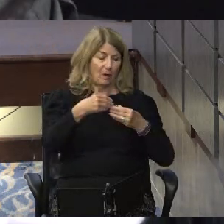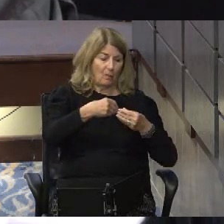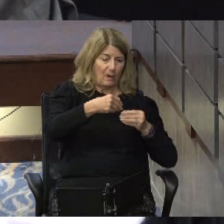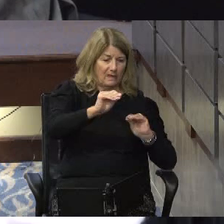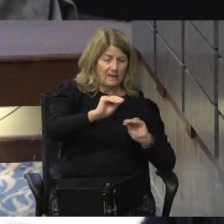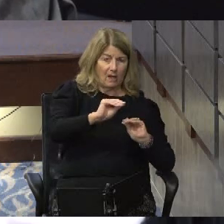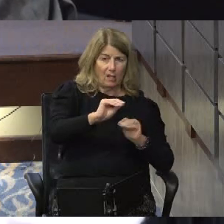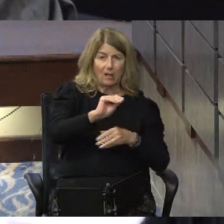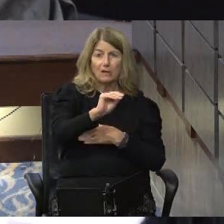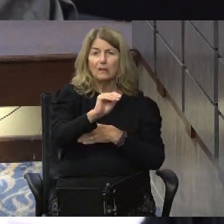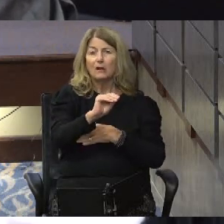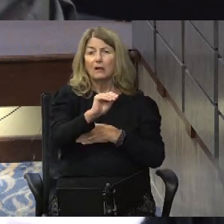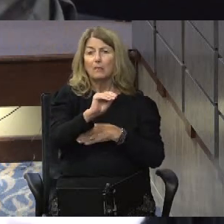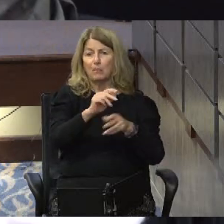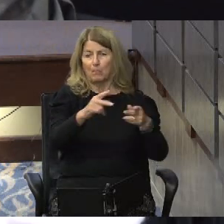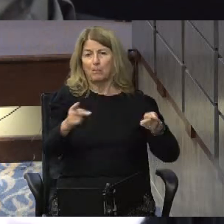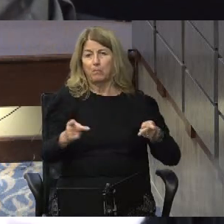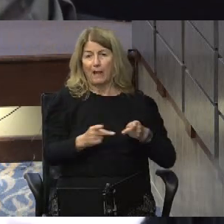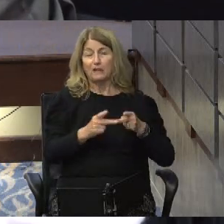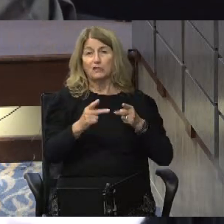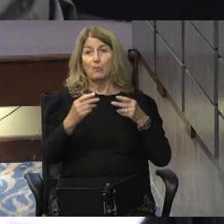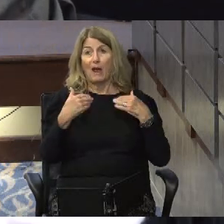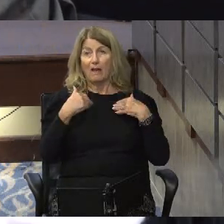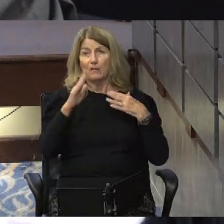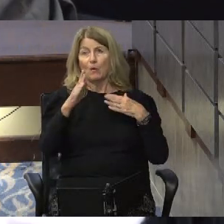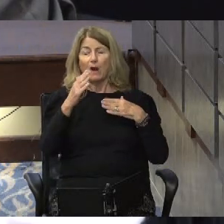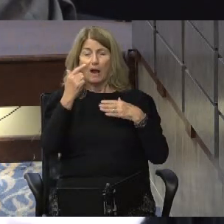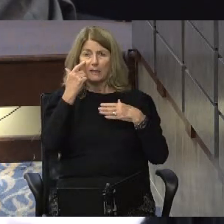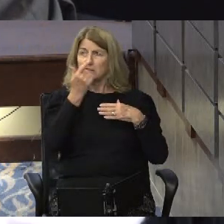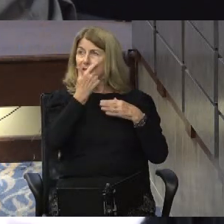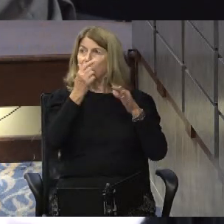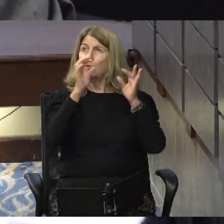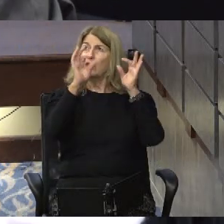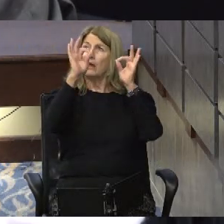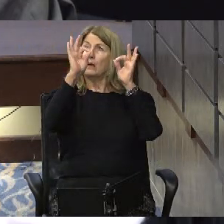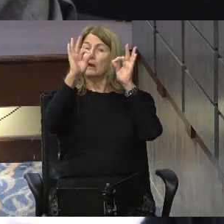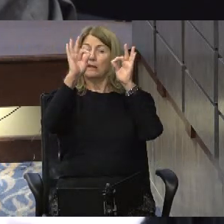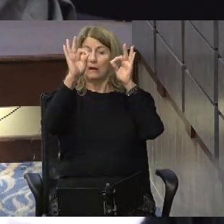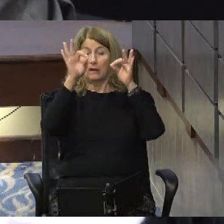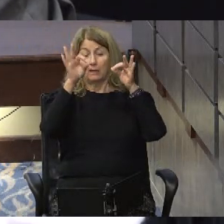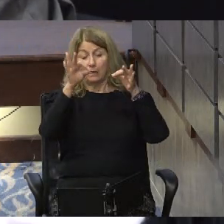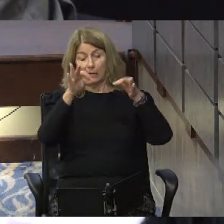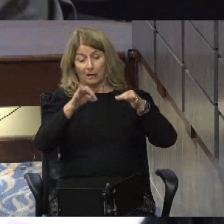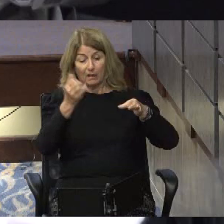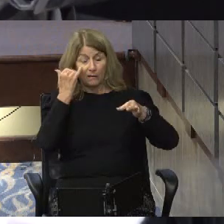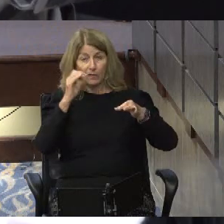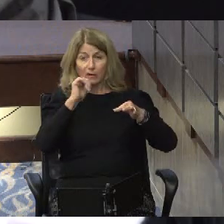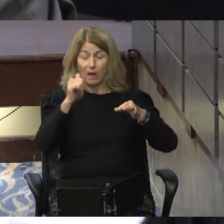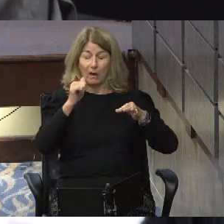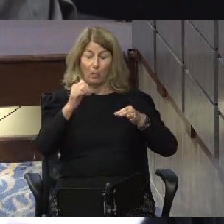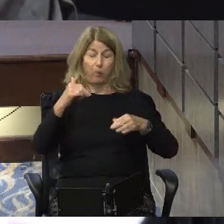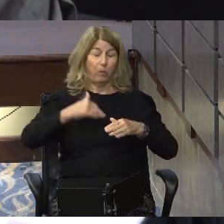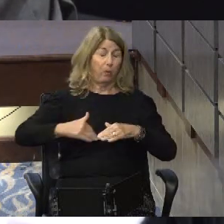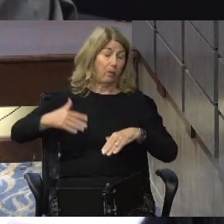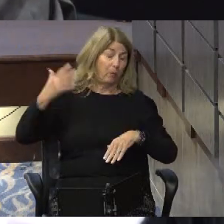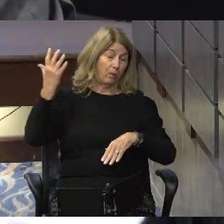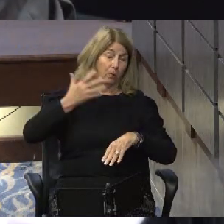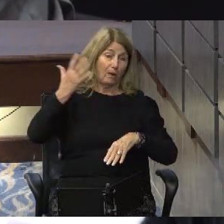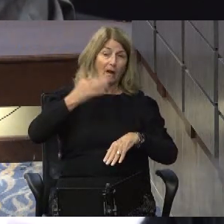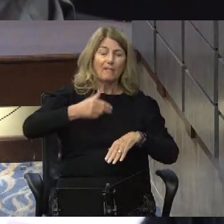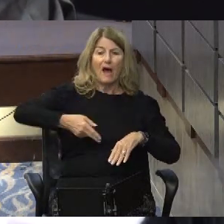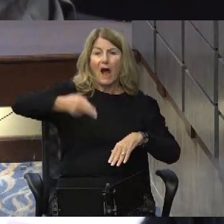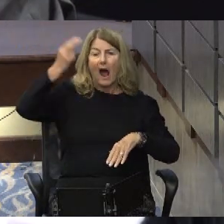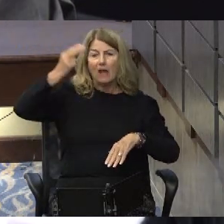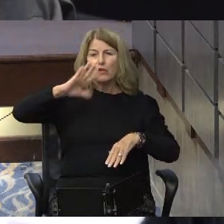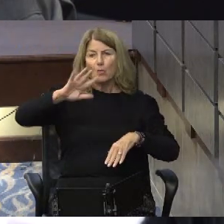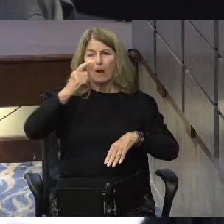to bring your eyes down if you're in the plaza. You're not overwhelmed by the height of the buildings on either side, but your eyes tend to focus